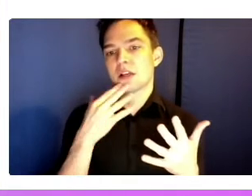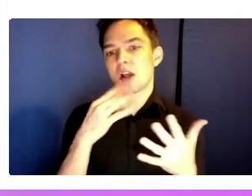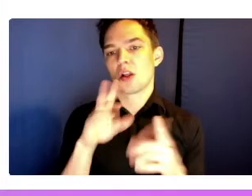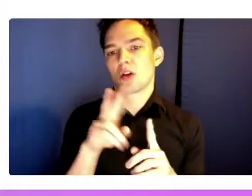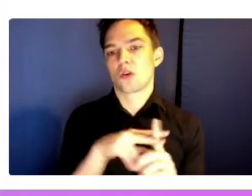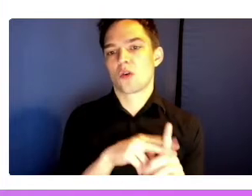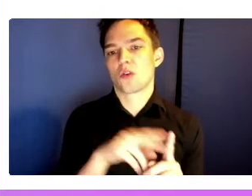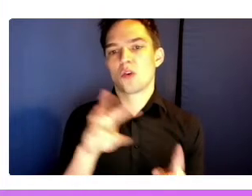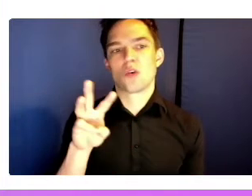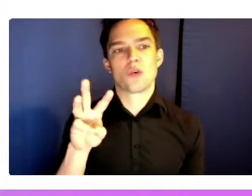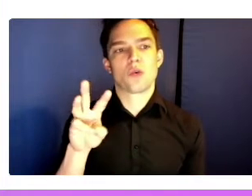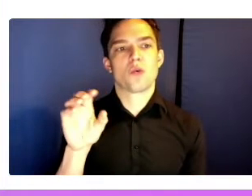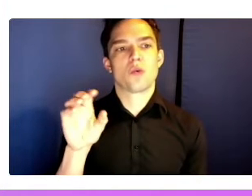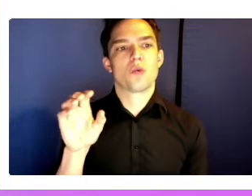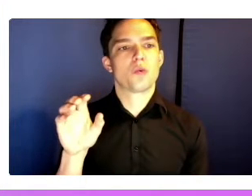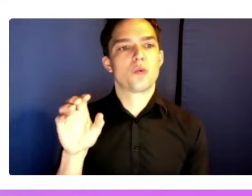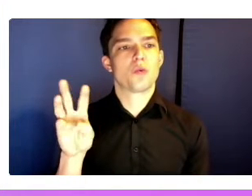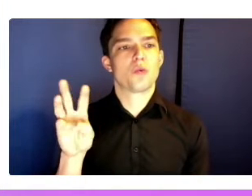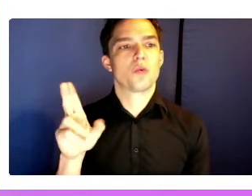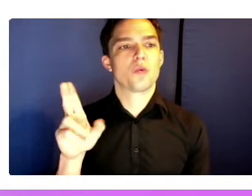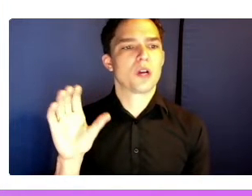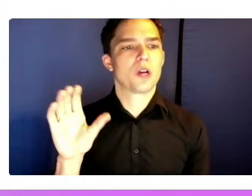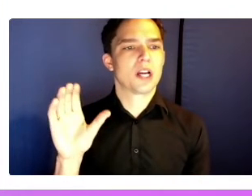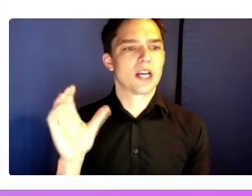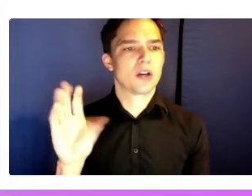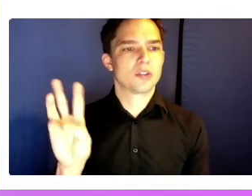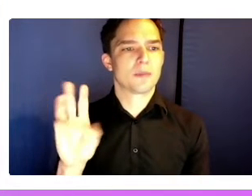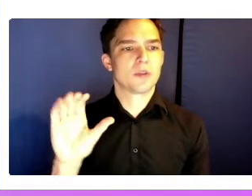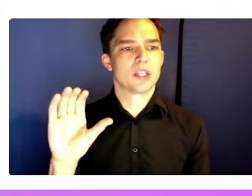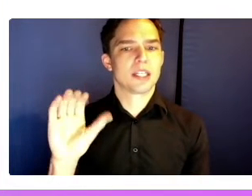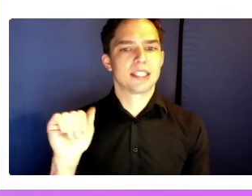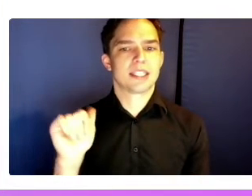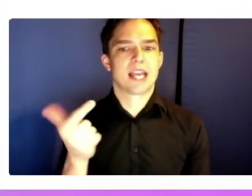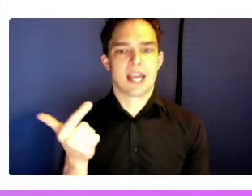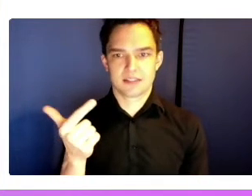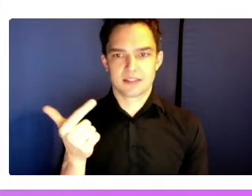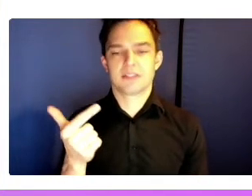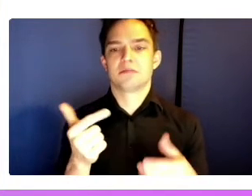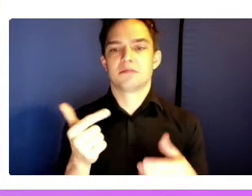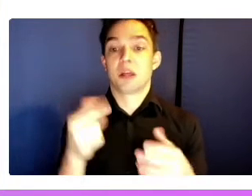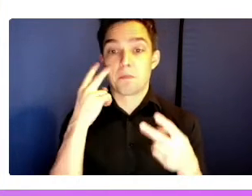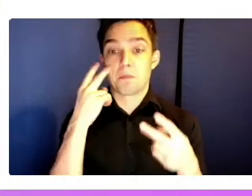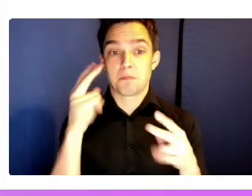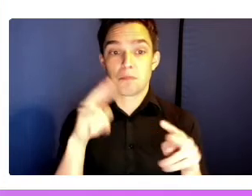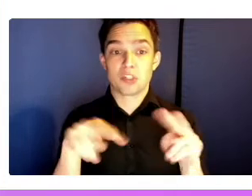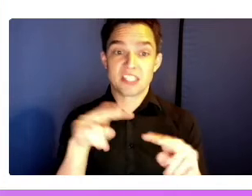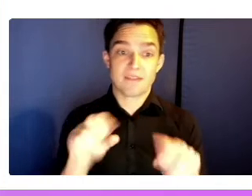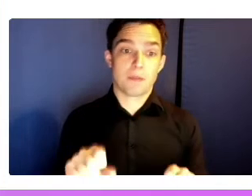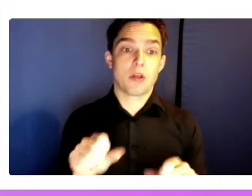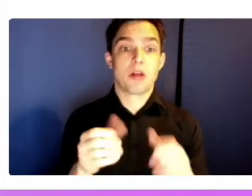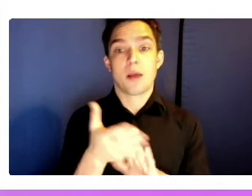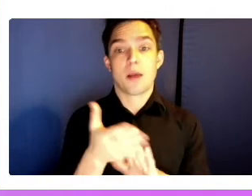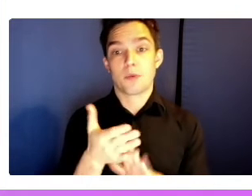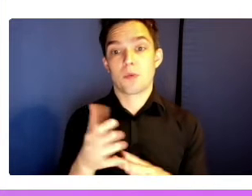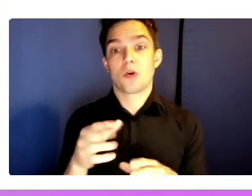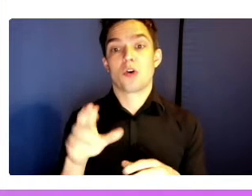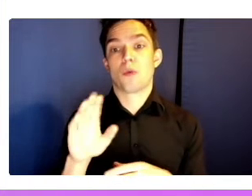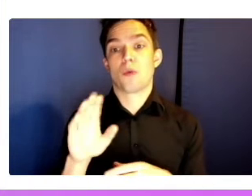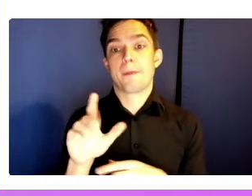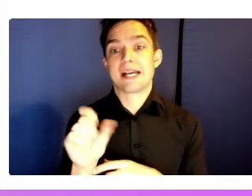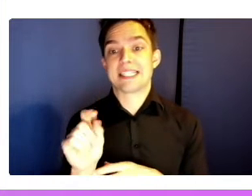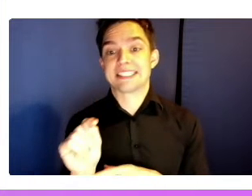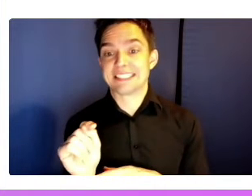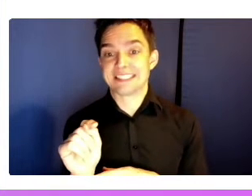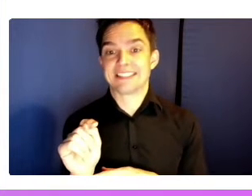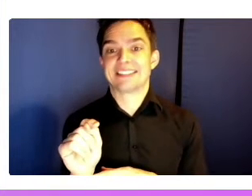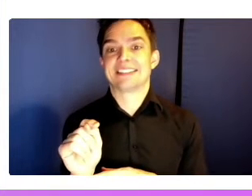WCAG success criteria because, perceivable, operable, understandable, robust, the 1